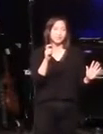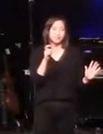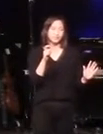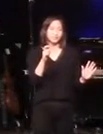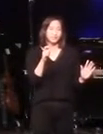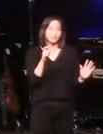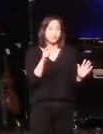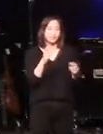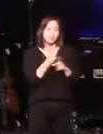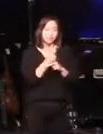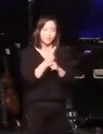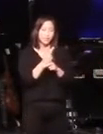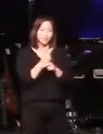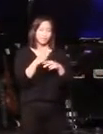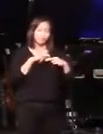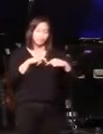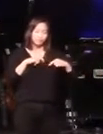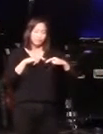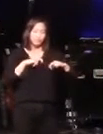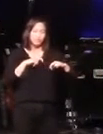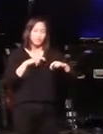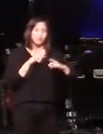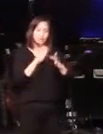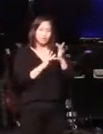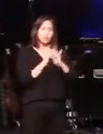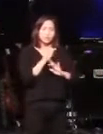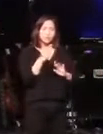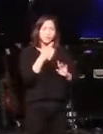what Jesus is saying is true or it's not.